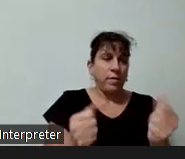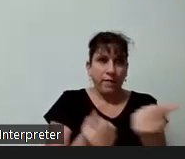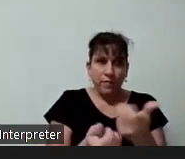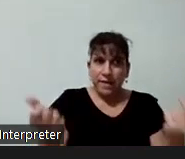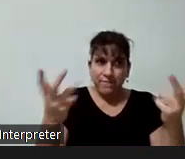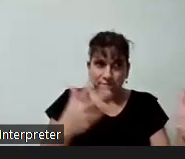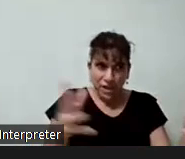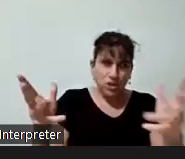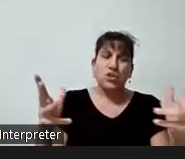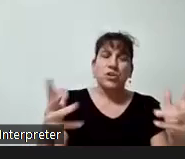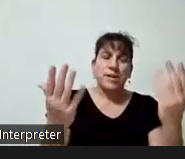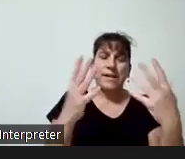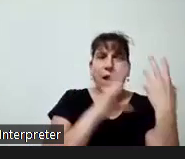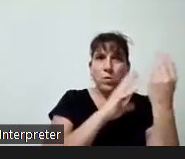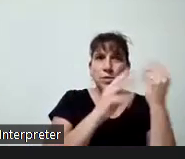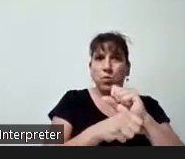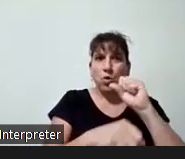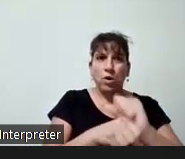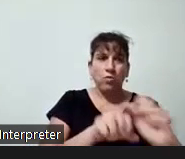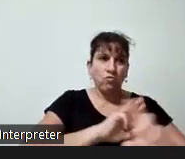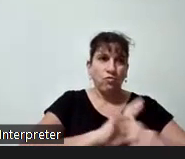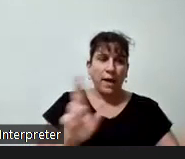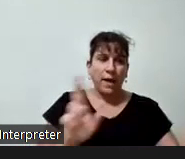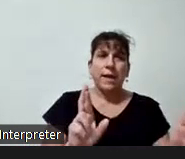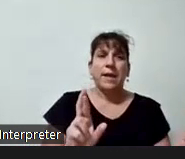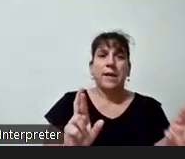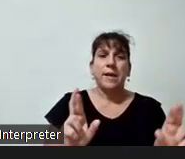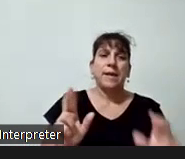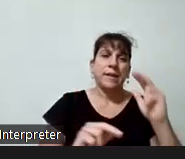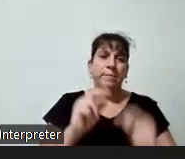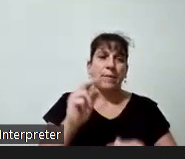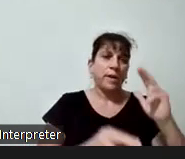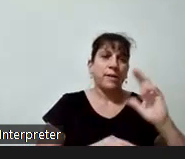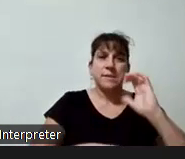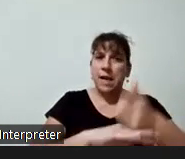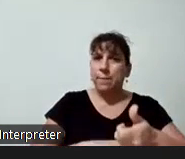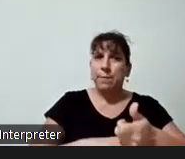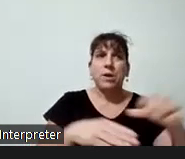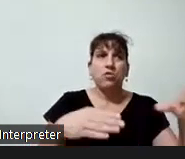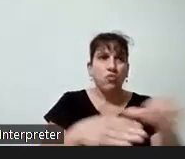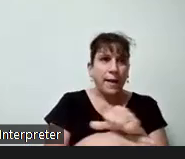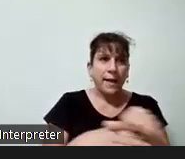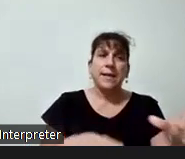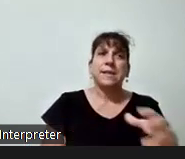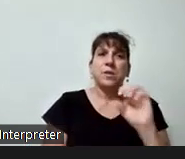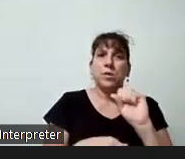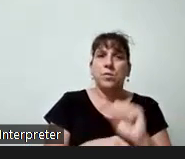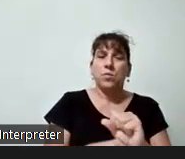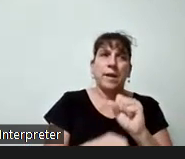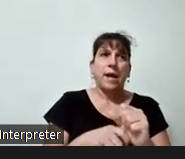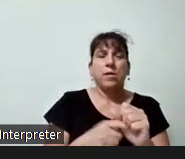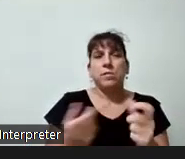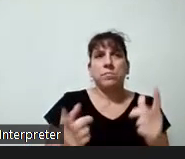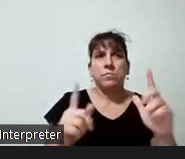the exterior work ready as well. Commissioning, building startup, trainings, and working on turnover